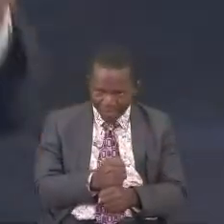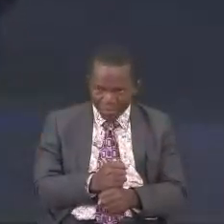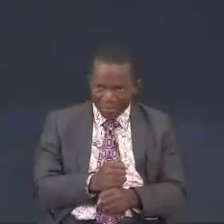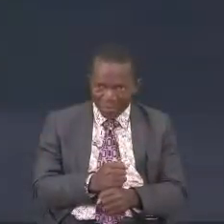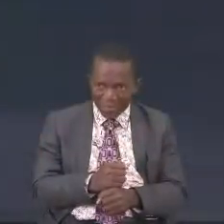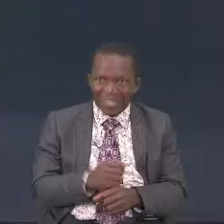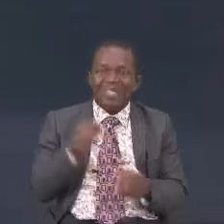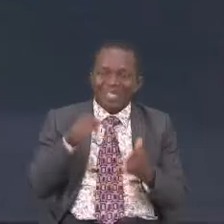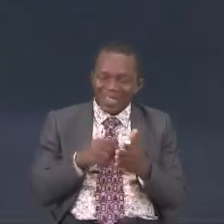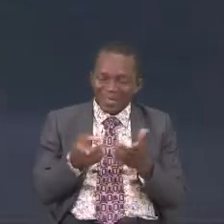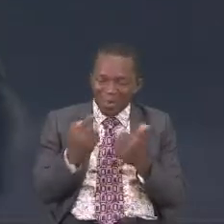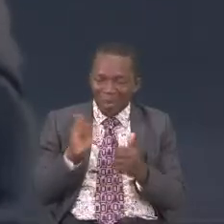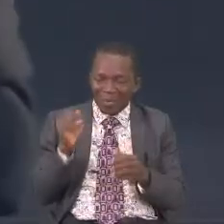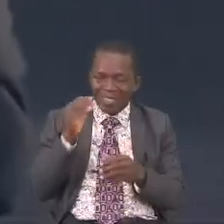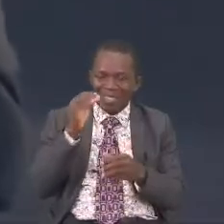coming year,